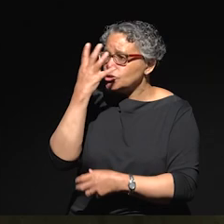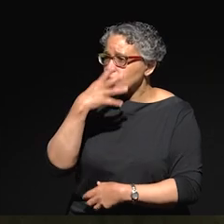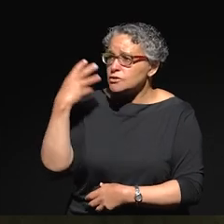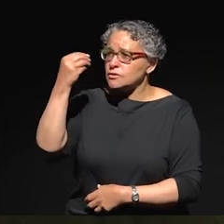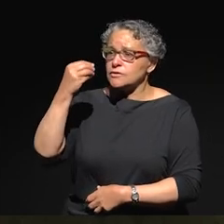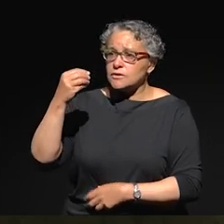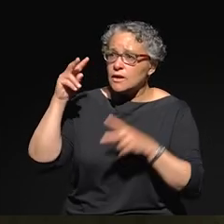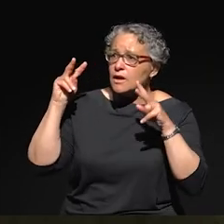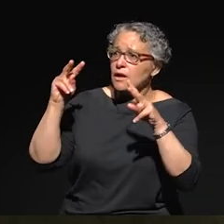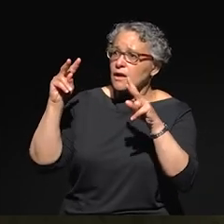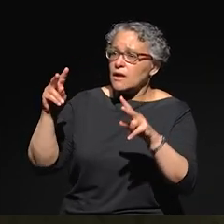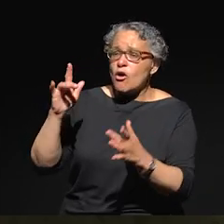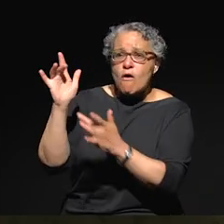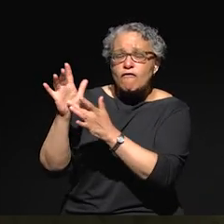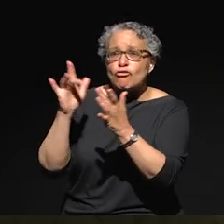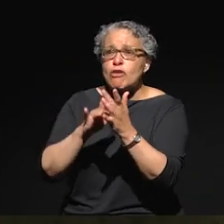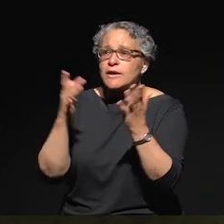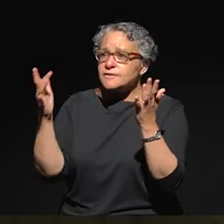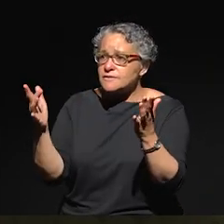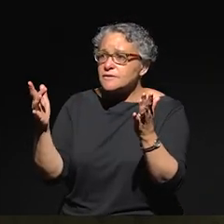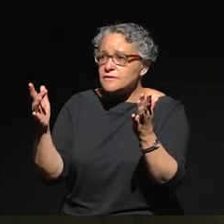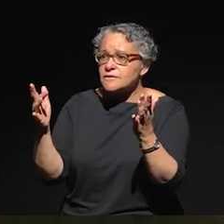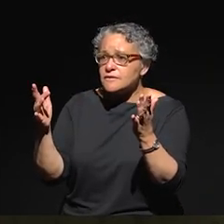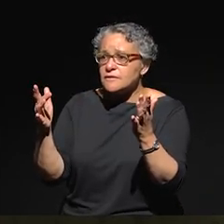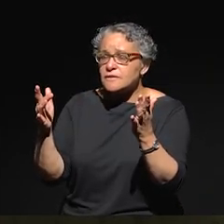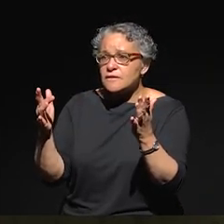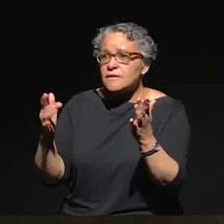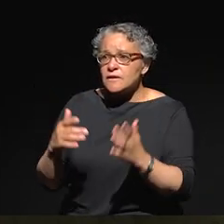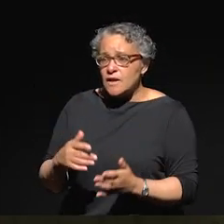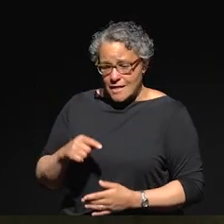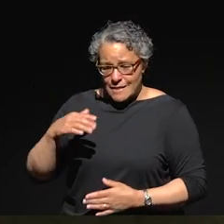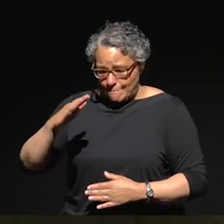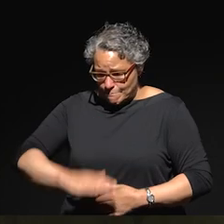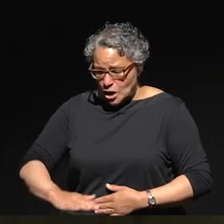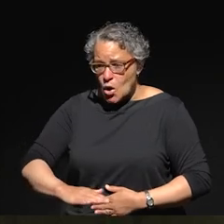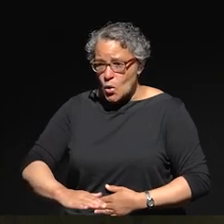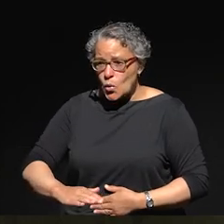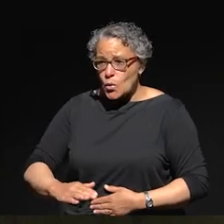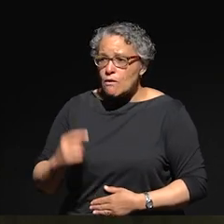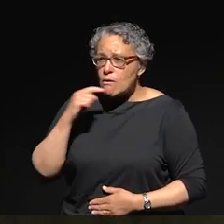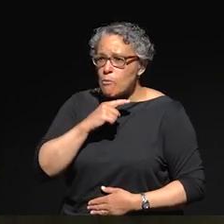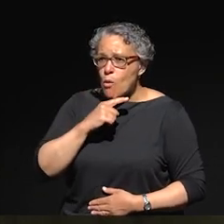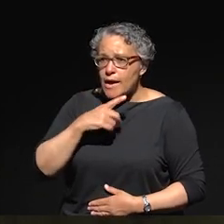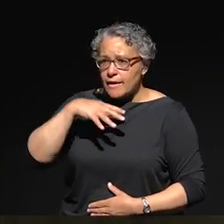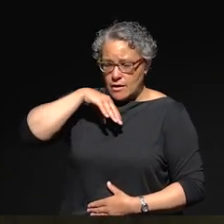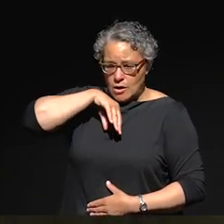Tabor. And then the story of a boy possessed by devils down here, that the apostles are